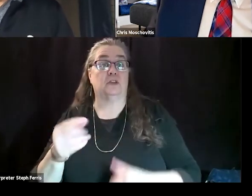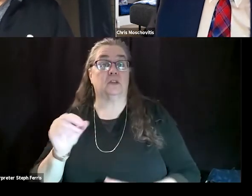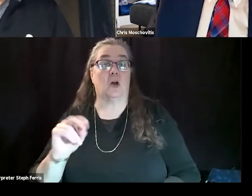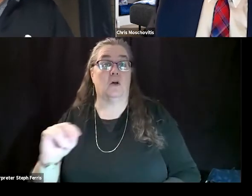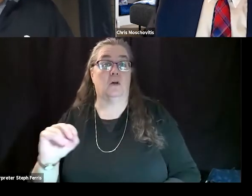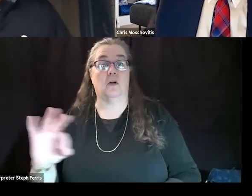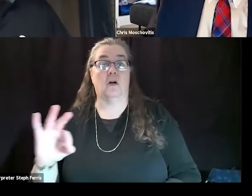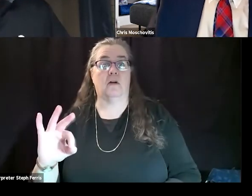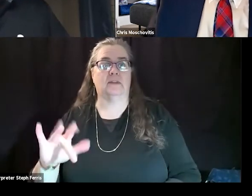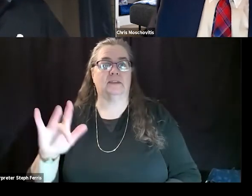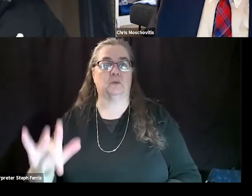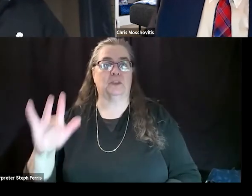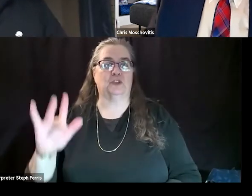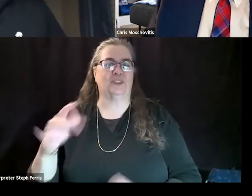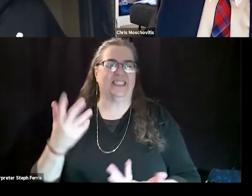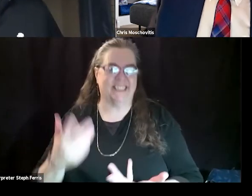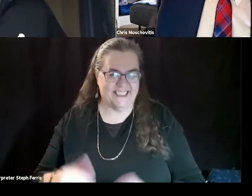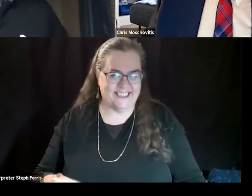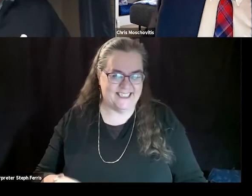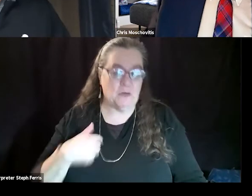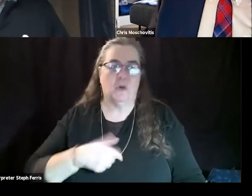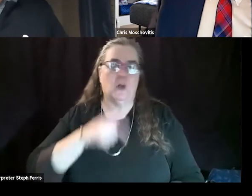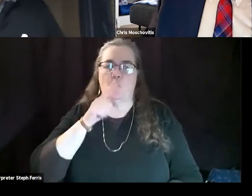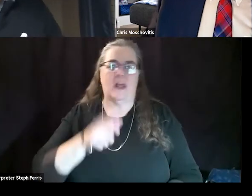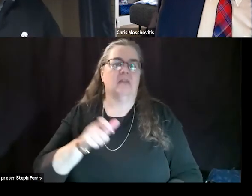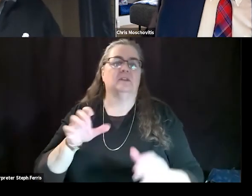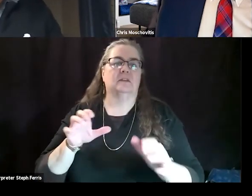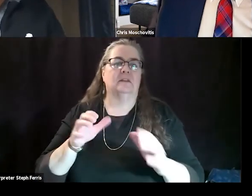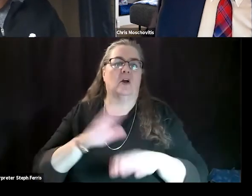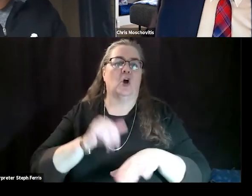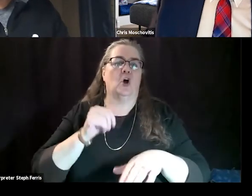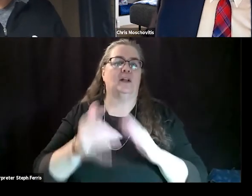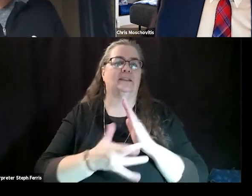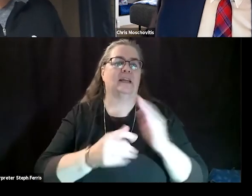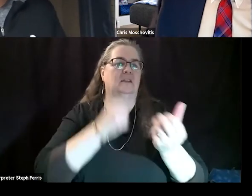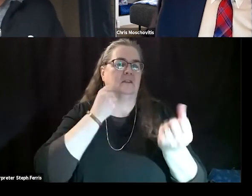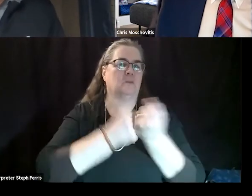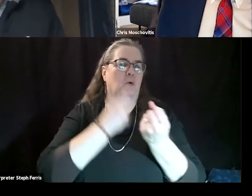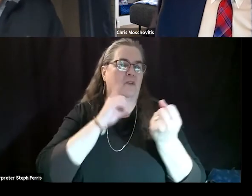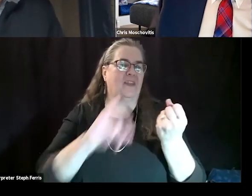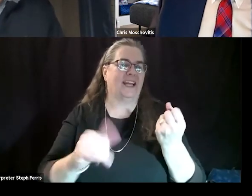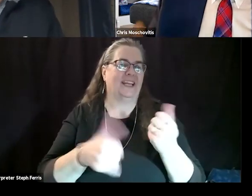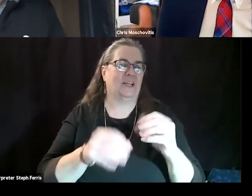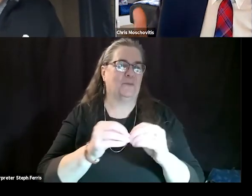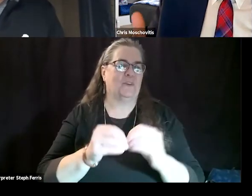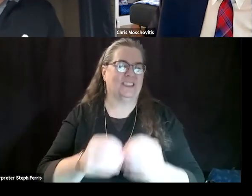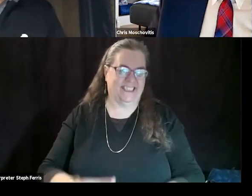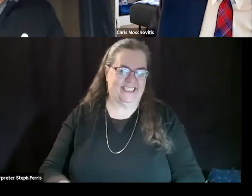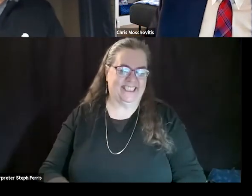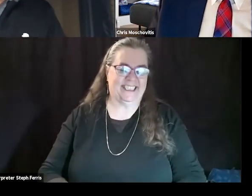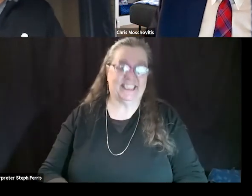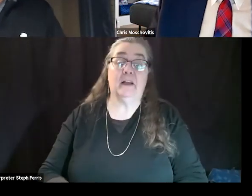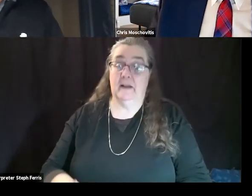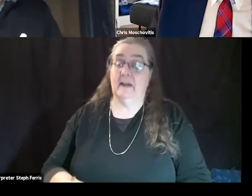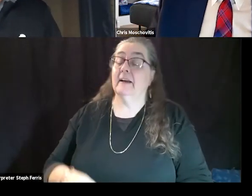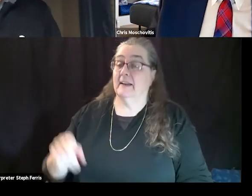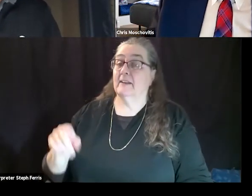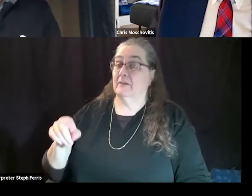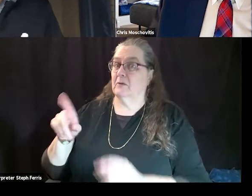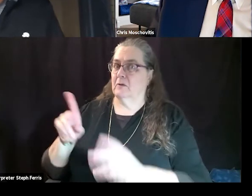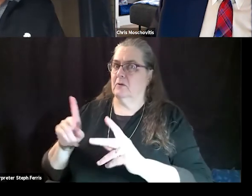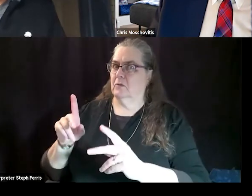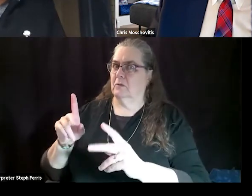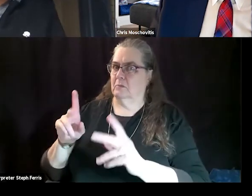to power it off and power it on again, right? Yeah, I agree with the person that made these comments. I